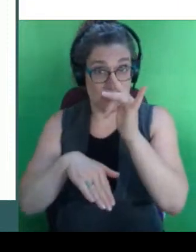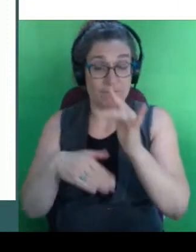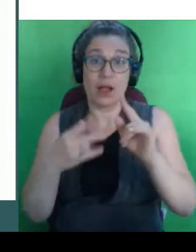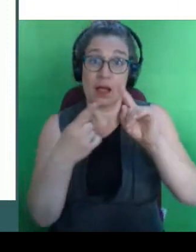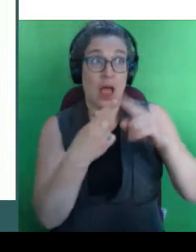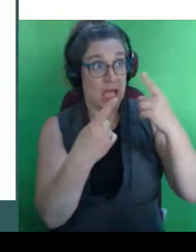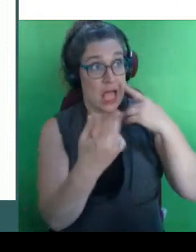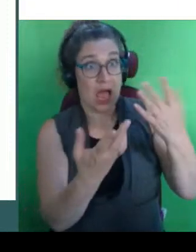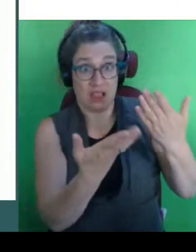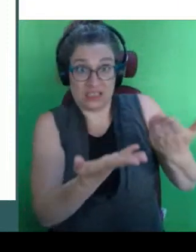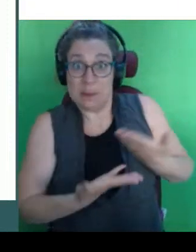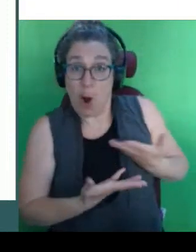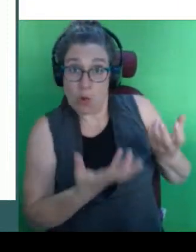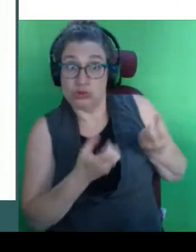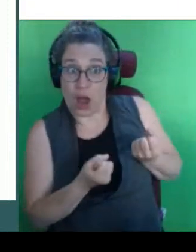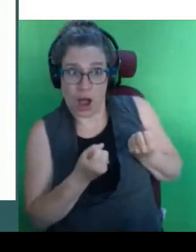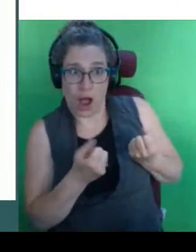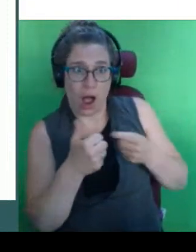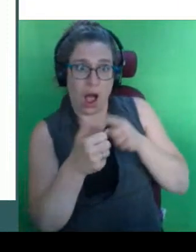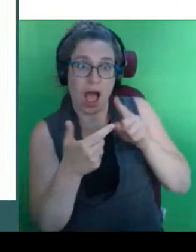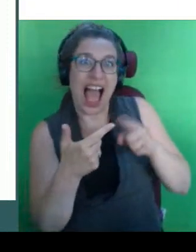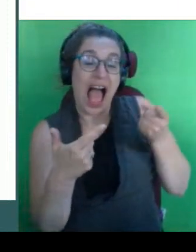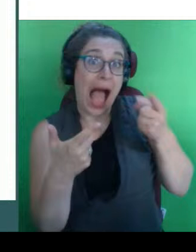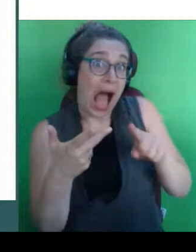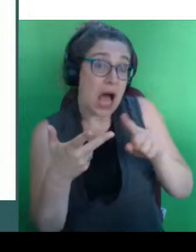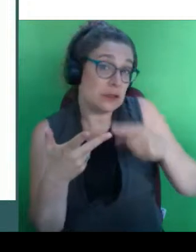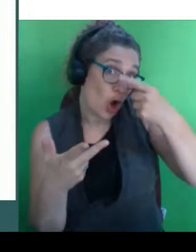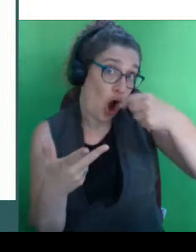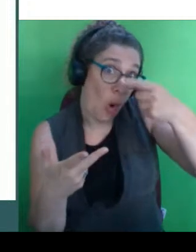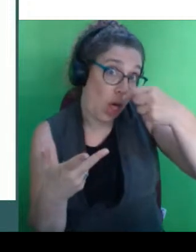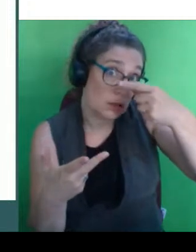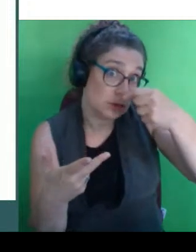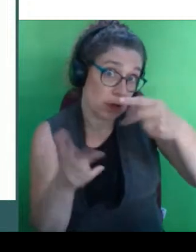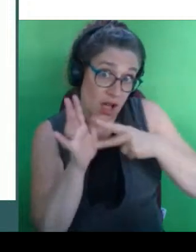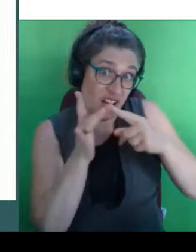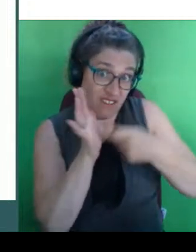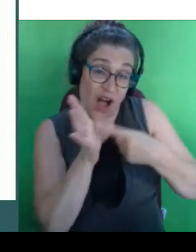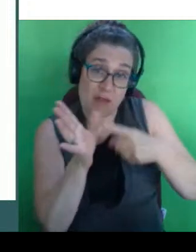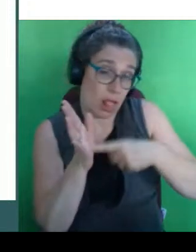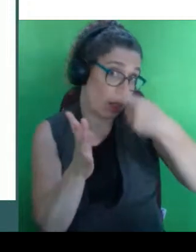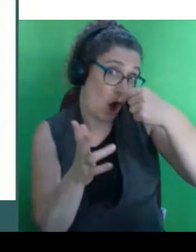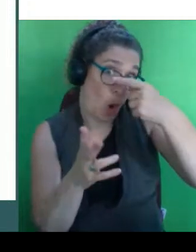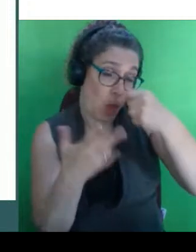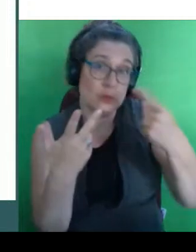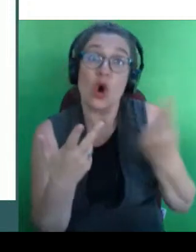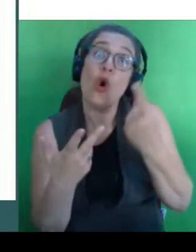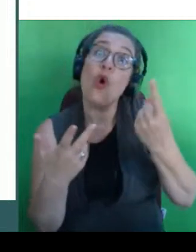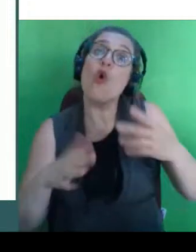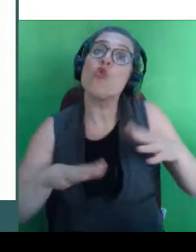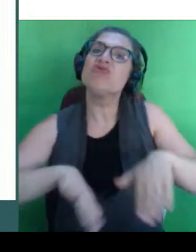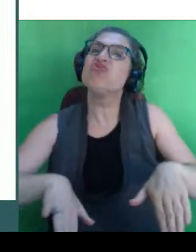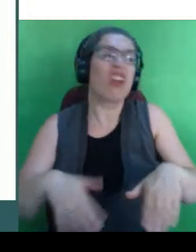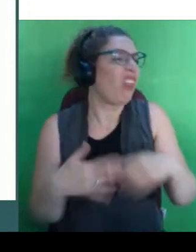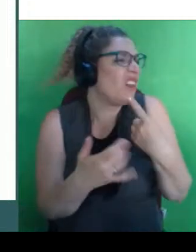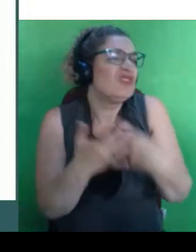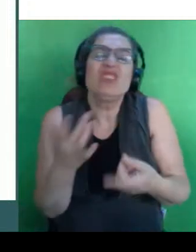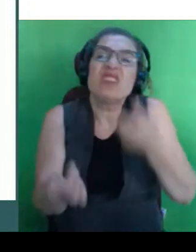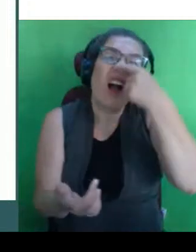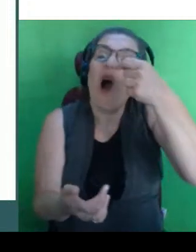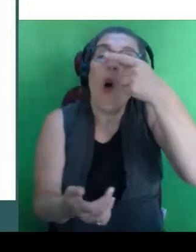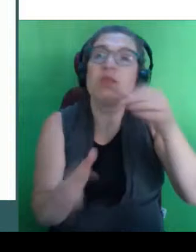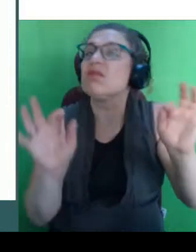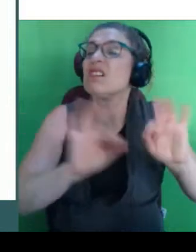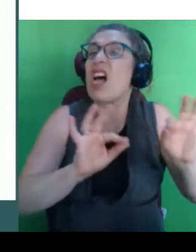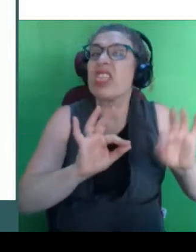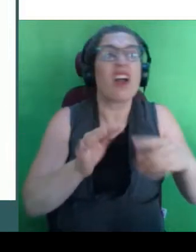then getting a viral cold. And in children who had that triple whammy, they got a cold when they were exposed to an allergen to